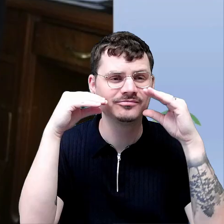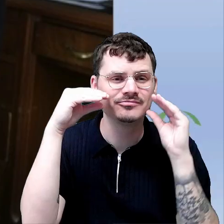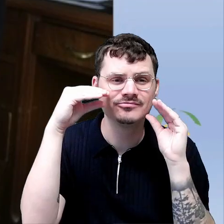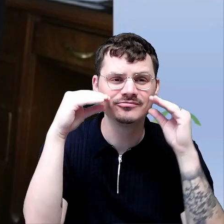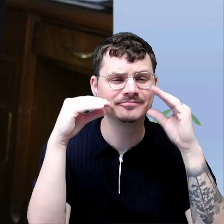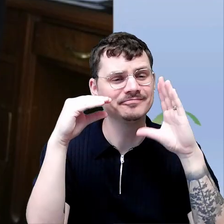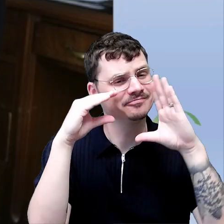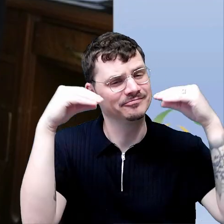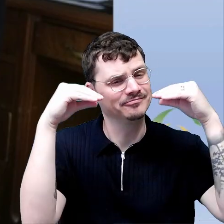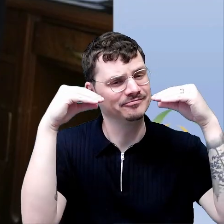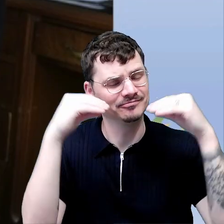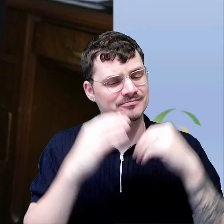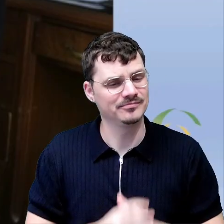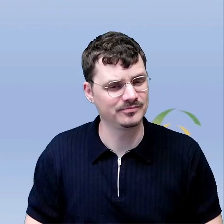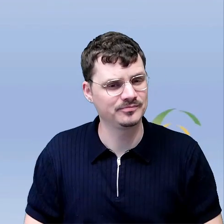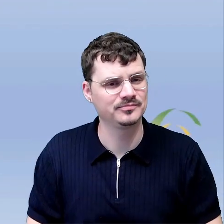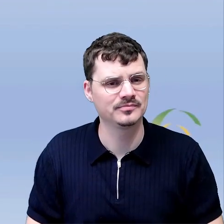symmetrical.